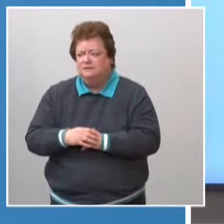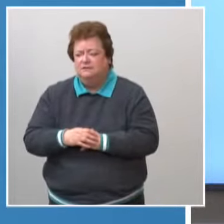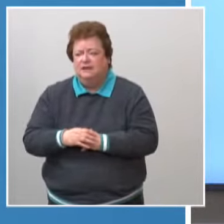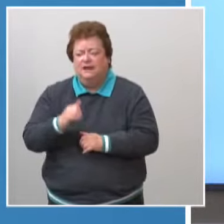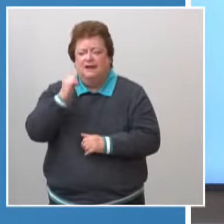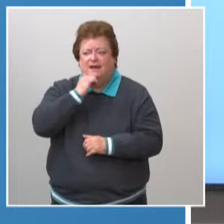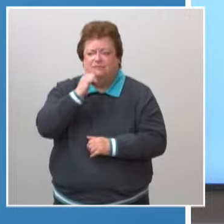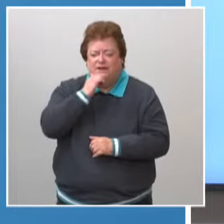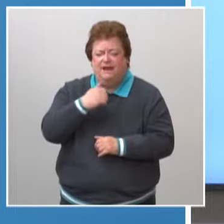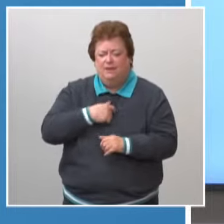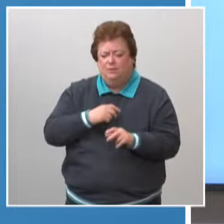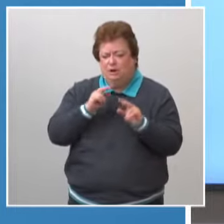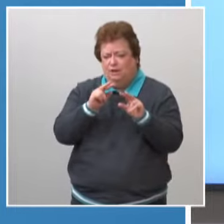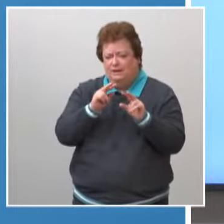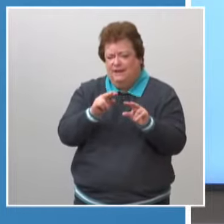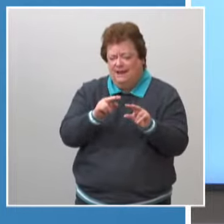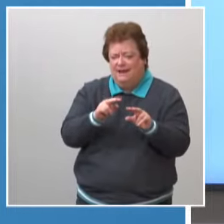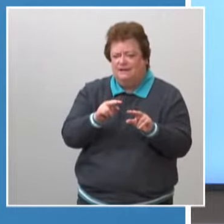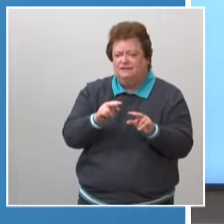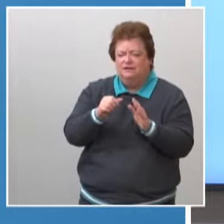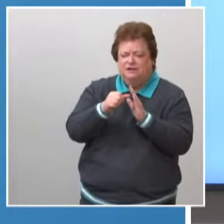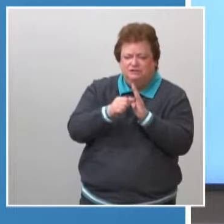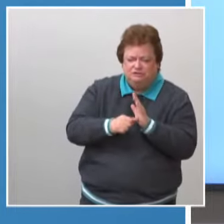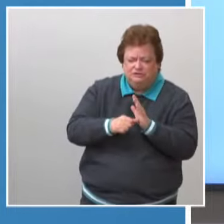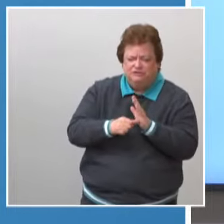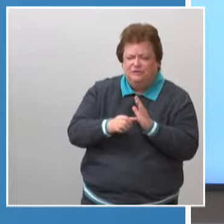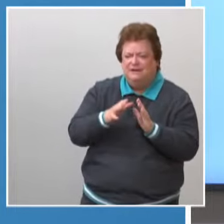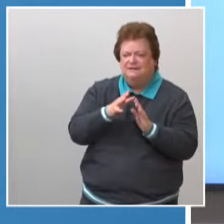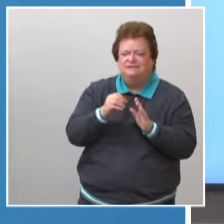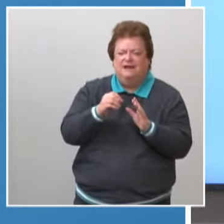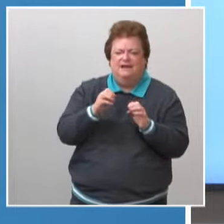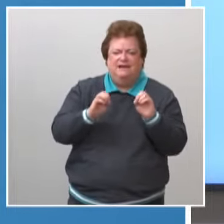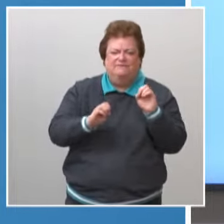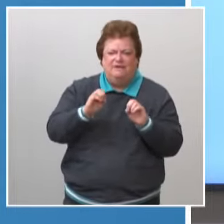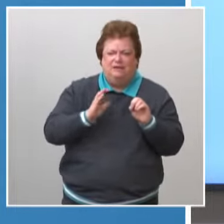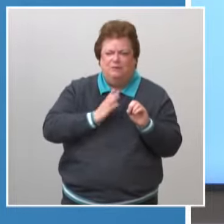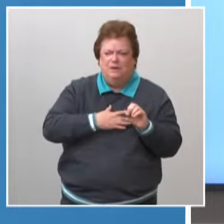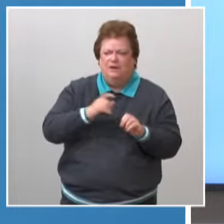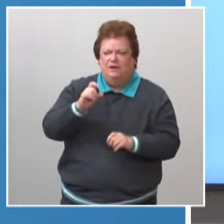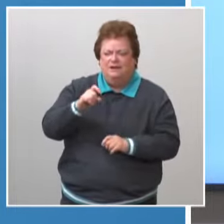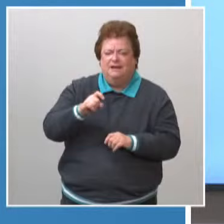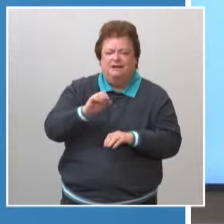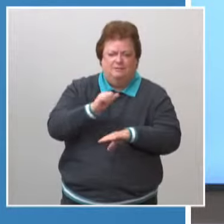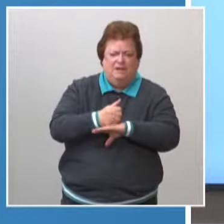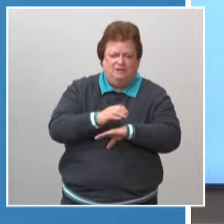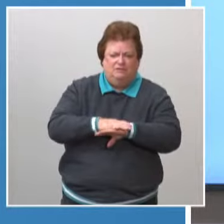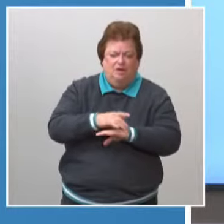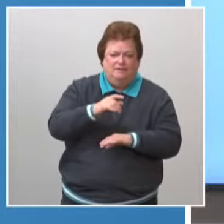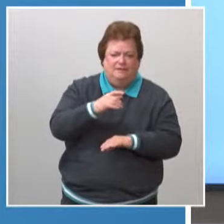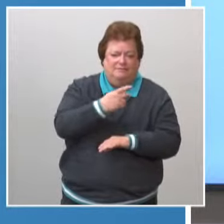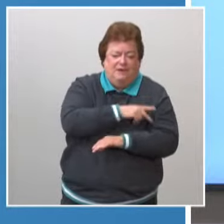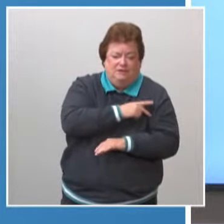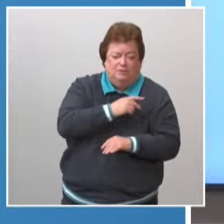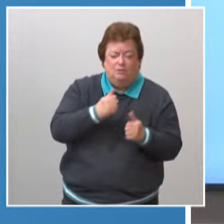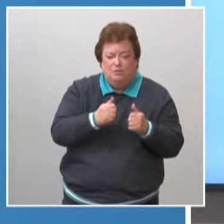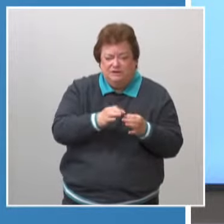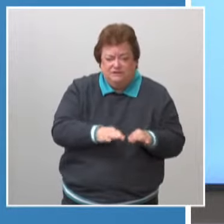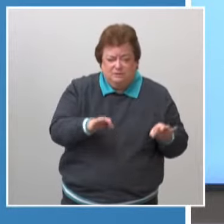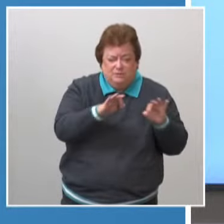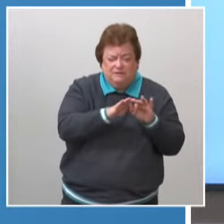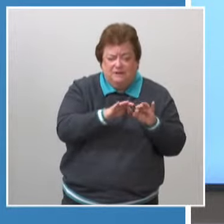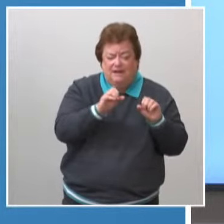Every day we're looking at surgeries and evaluating those needs based on the patients. Which ones are critical, delaying